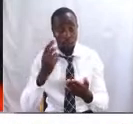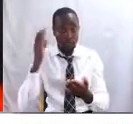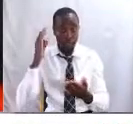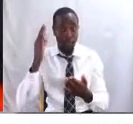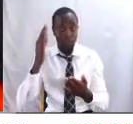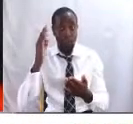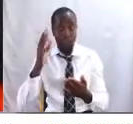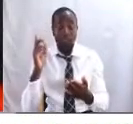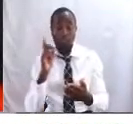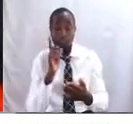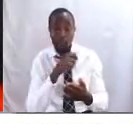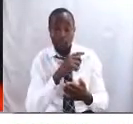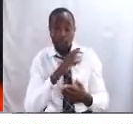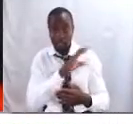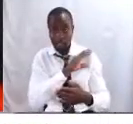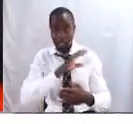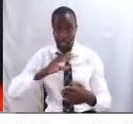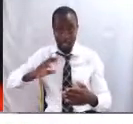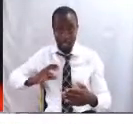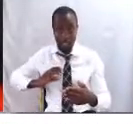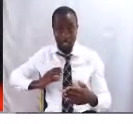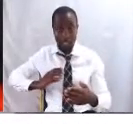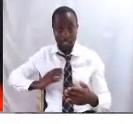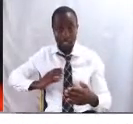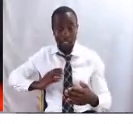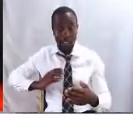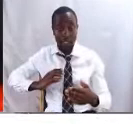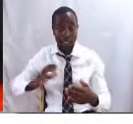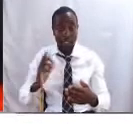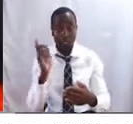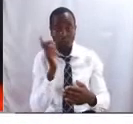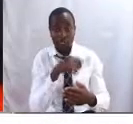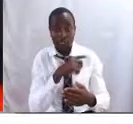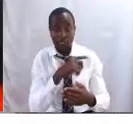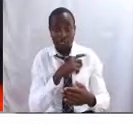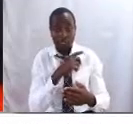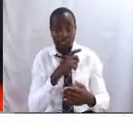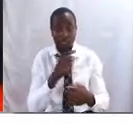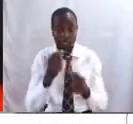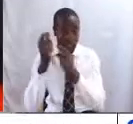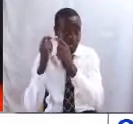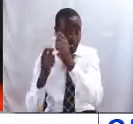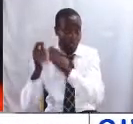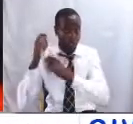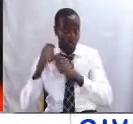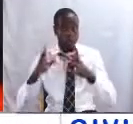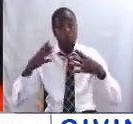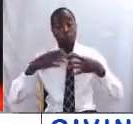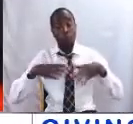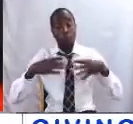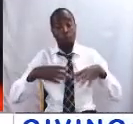preaching and the Christian rituals are done, then the traditional people will come with their